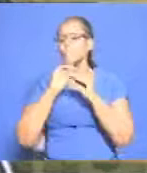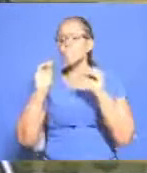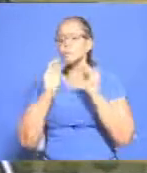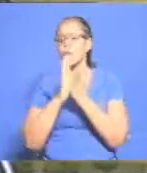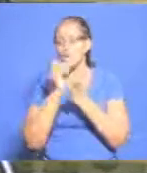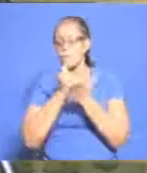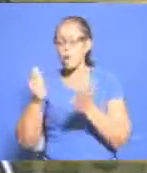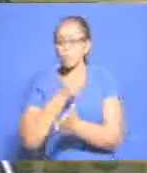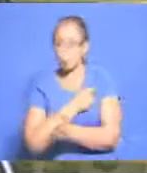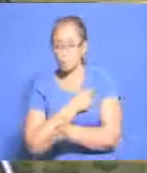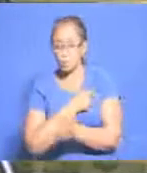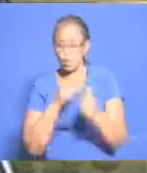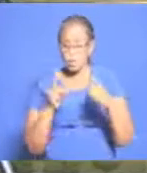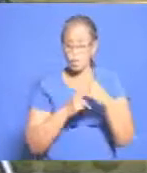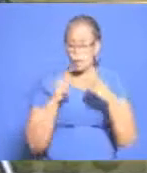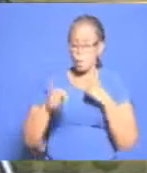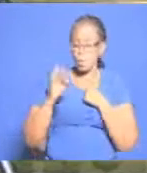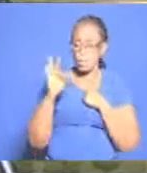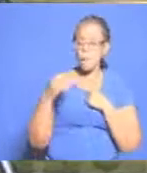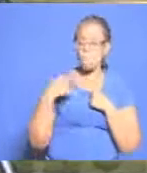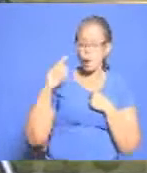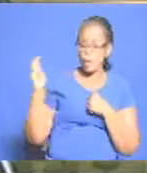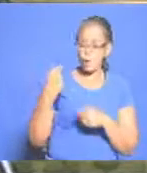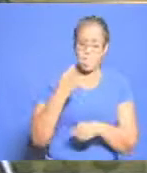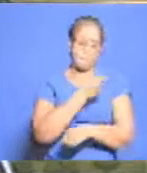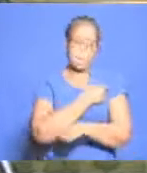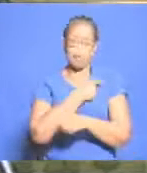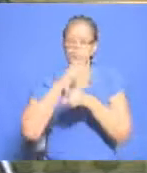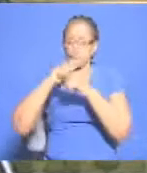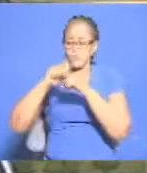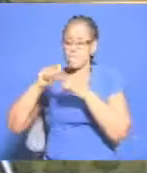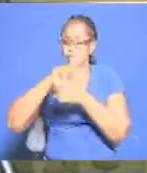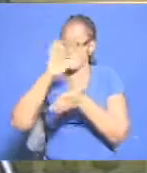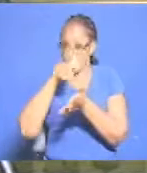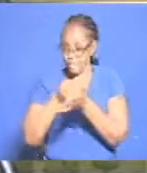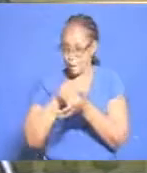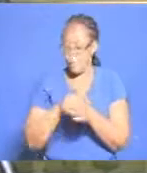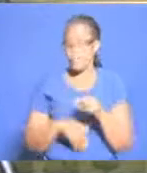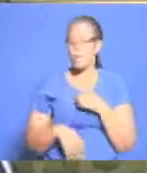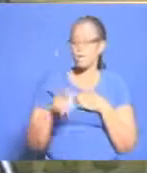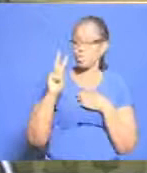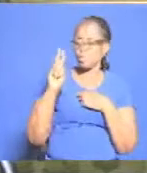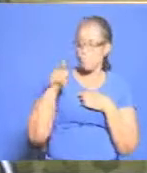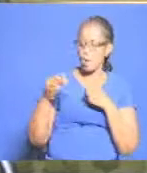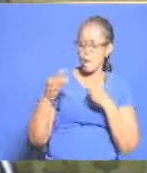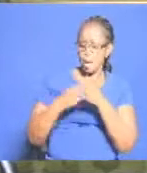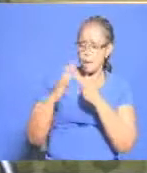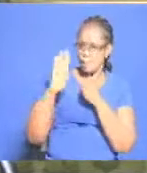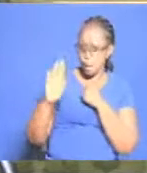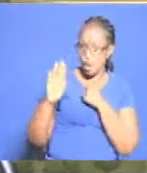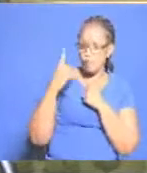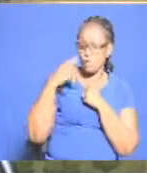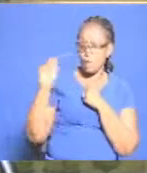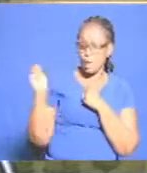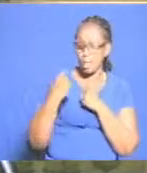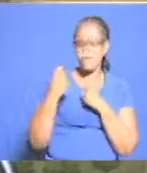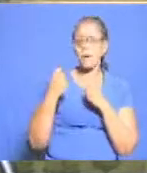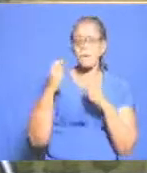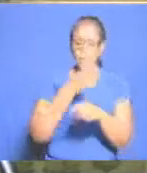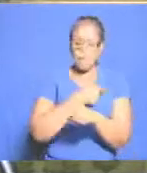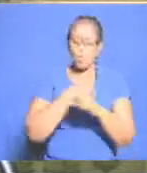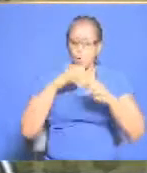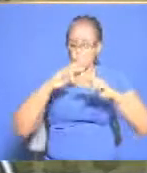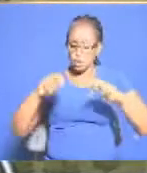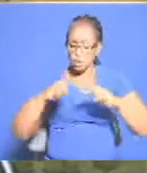shilling 7.3 billion for the Kenya Medical Training Center, Kenyan shilling 2.8 billion for the Kenya Medical Research Institute,